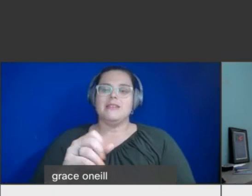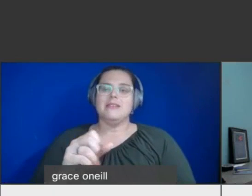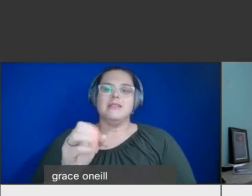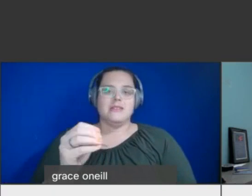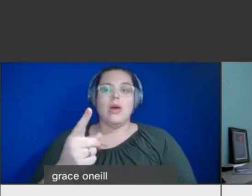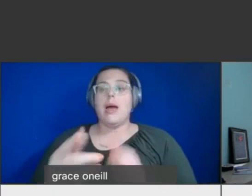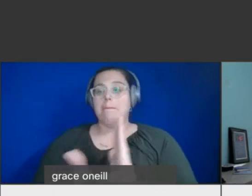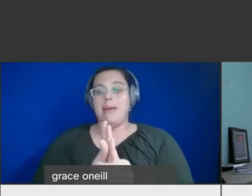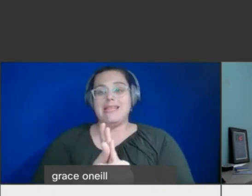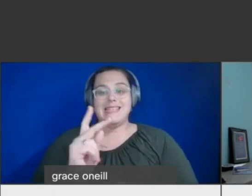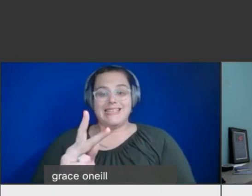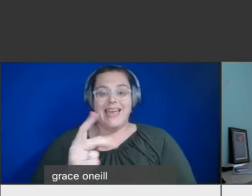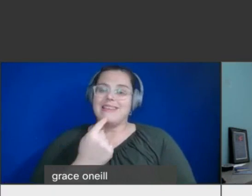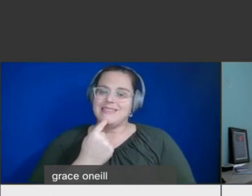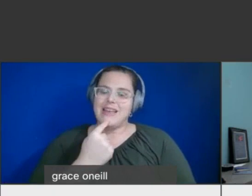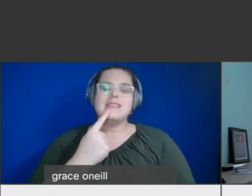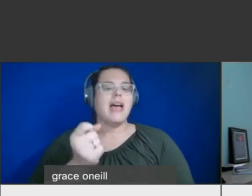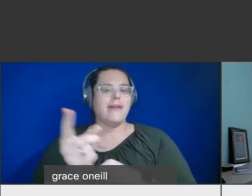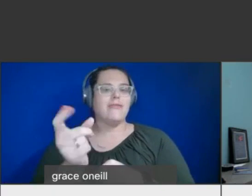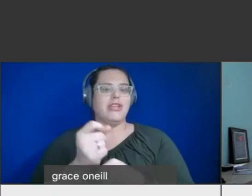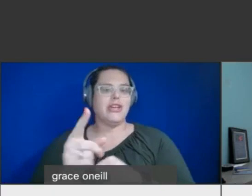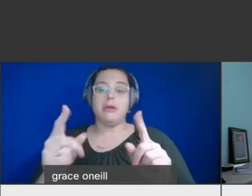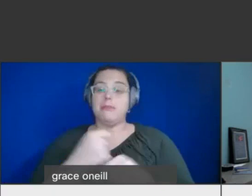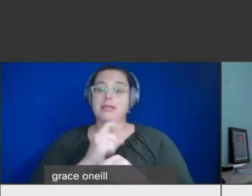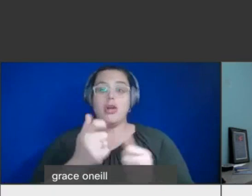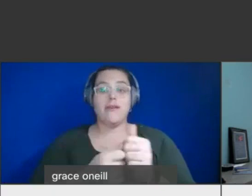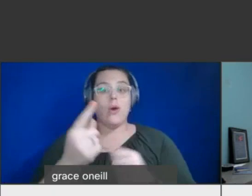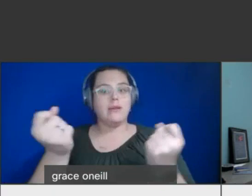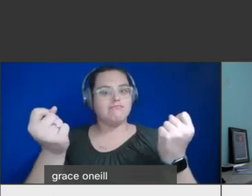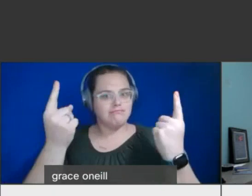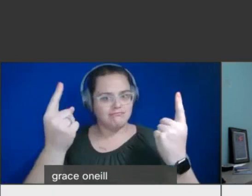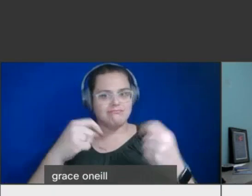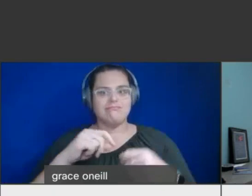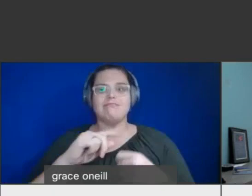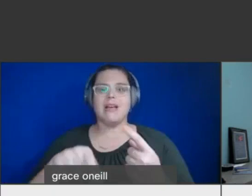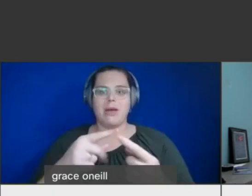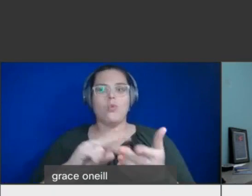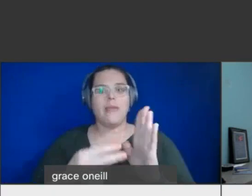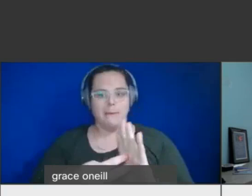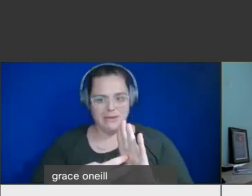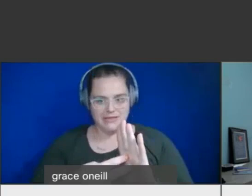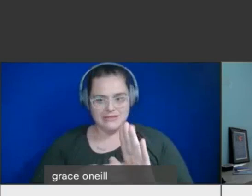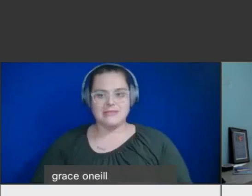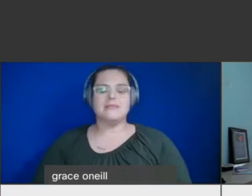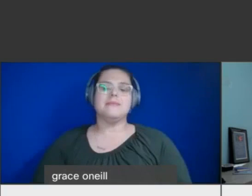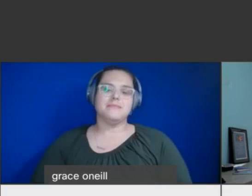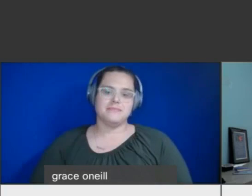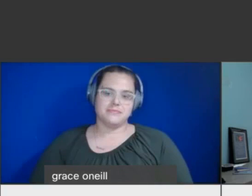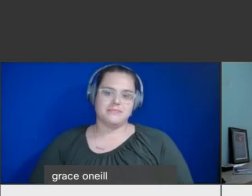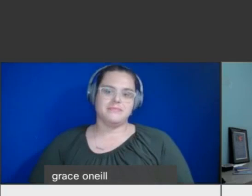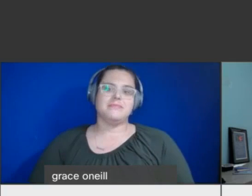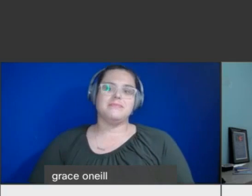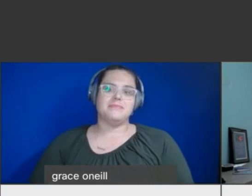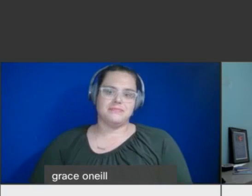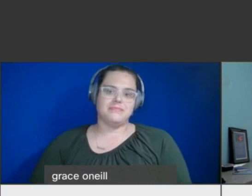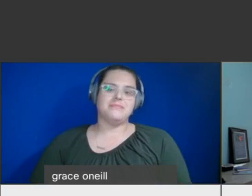me, it seems clear, but I want to make sure that everyone agrees on what it means. But for now, people have received, I